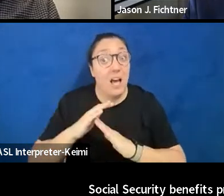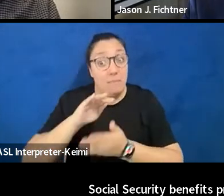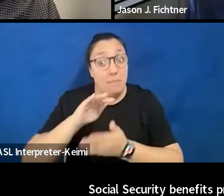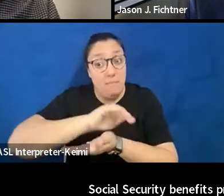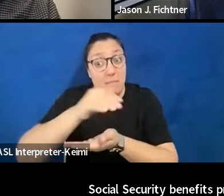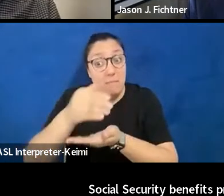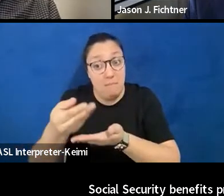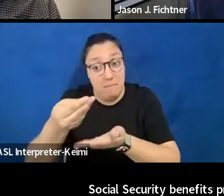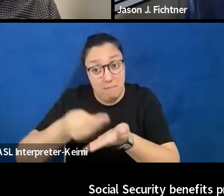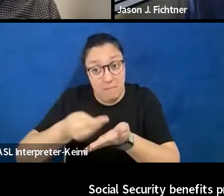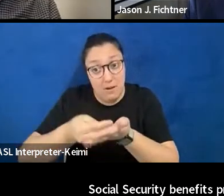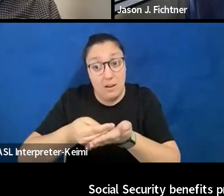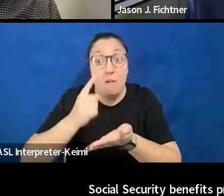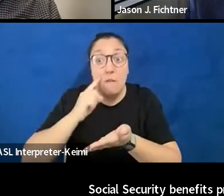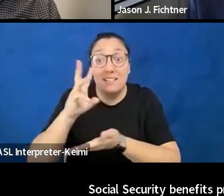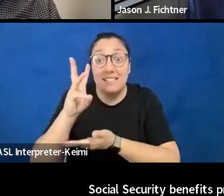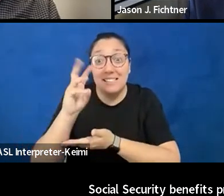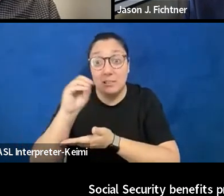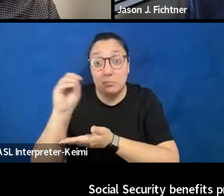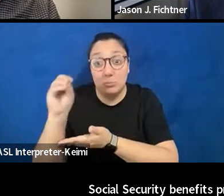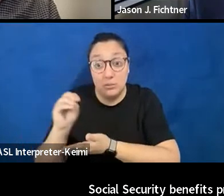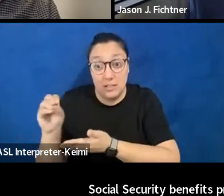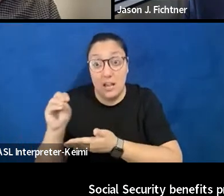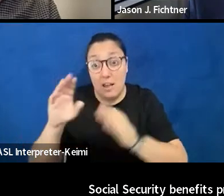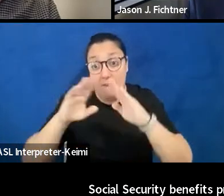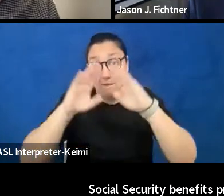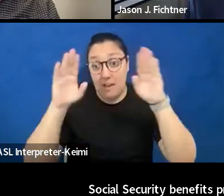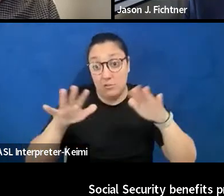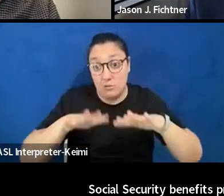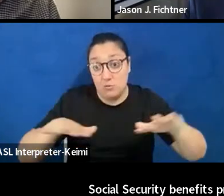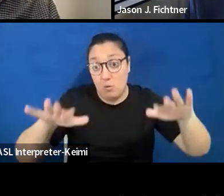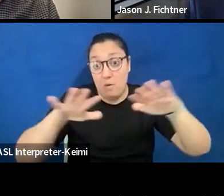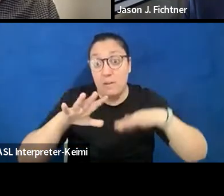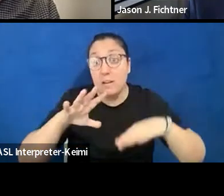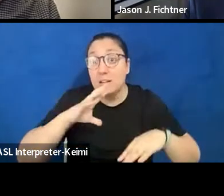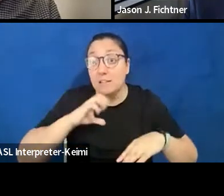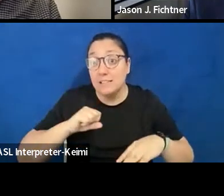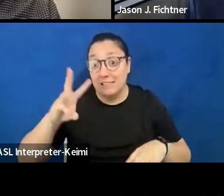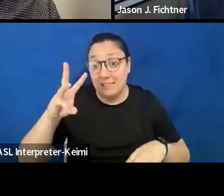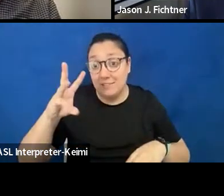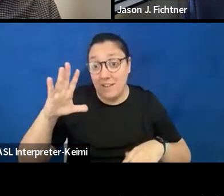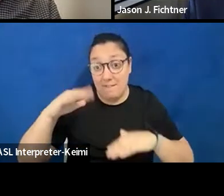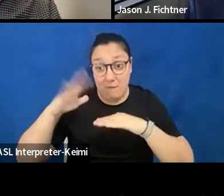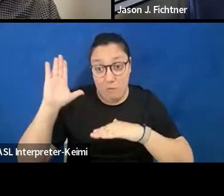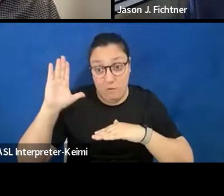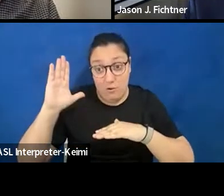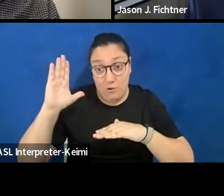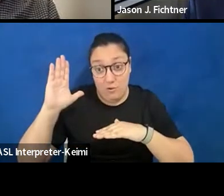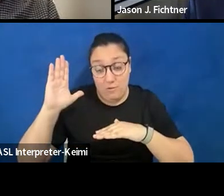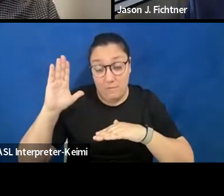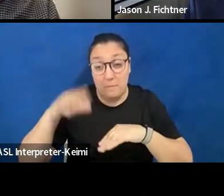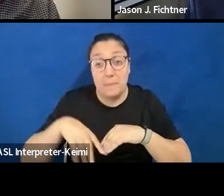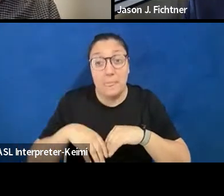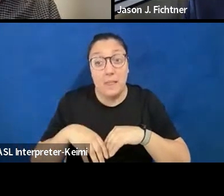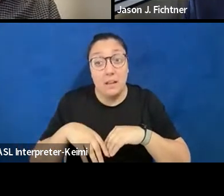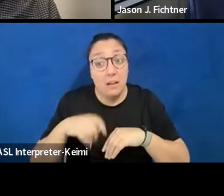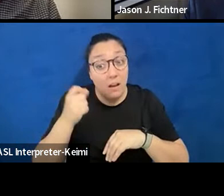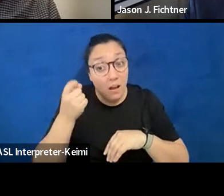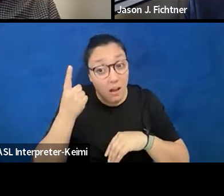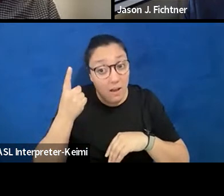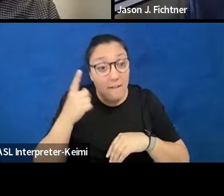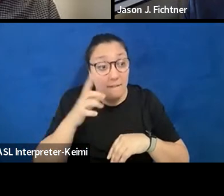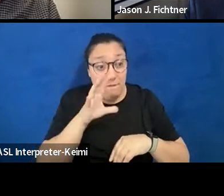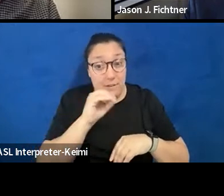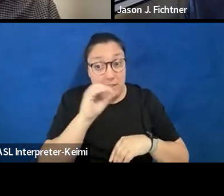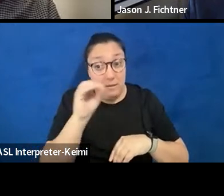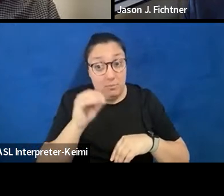income for 60% of households that are age 65 and older. And more than half of Americans age